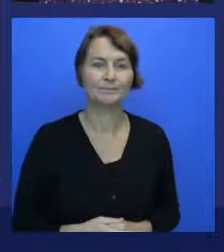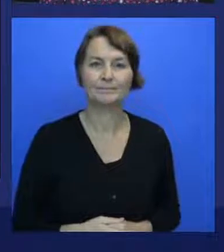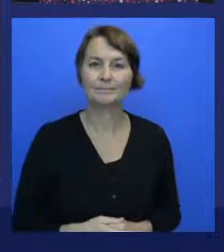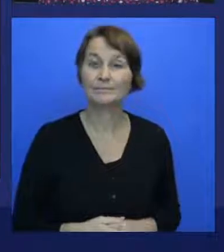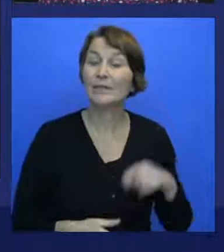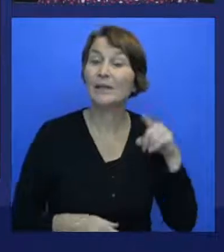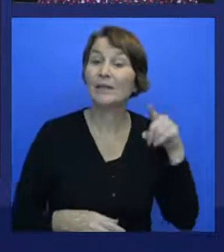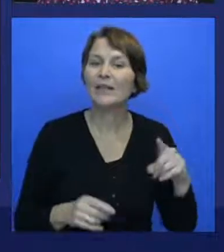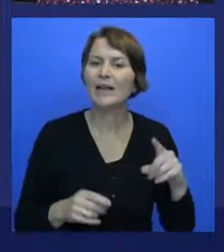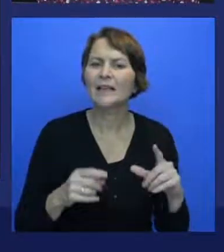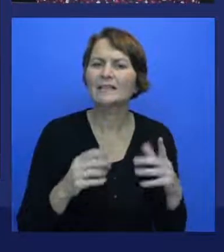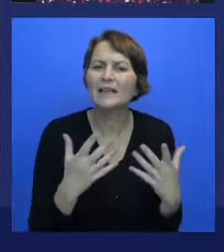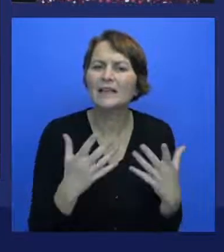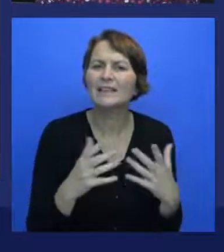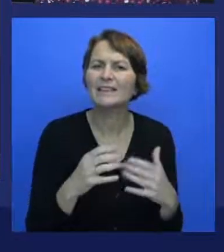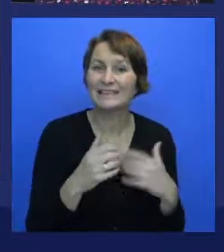that it's